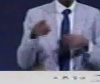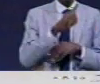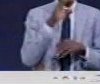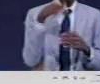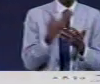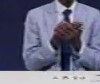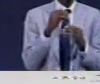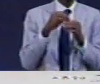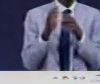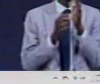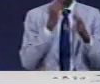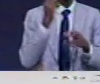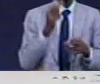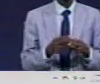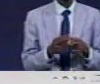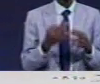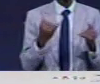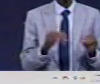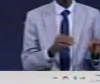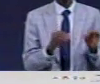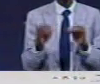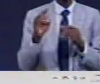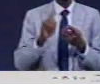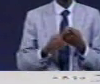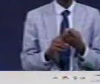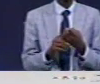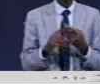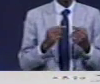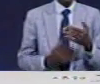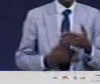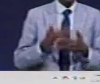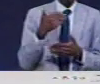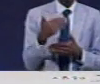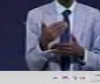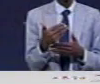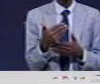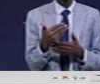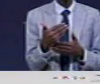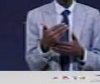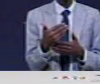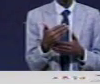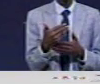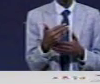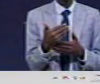brass ensemble by the choir, the quartet. God bless you.